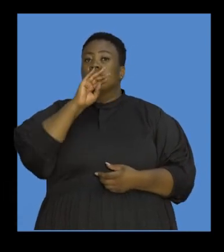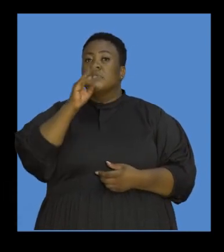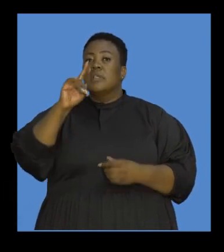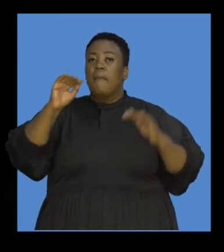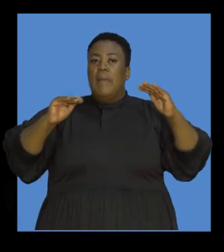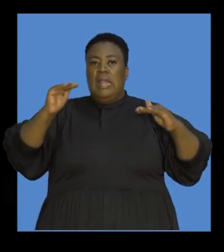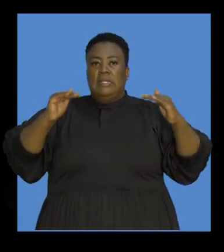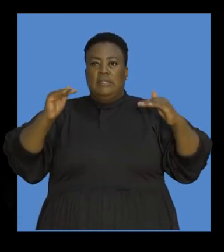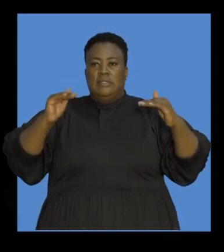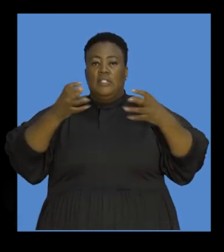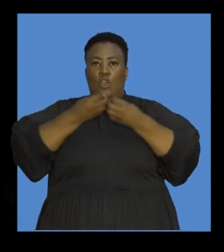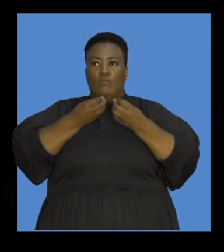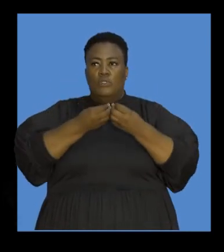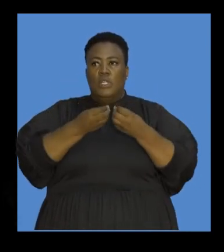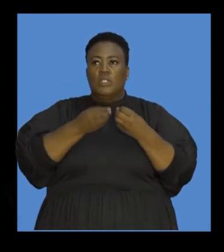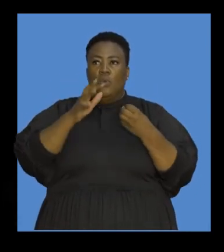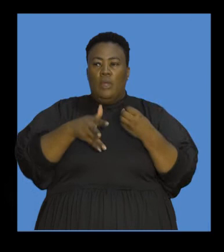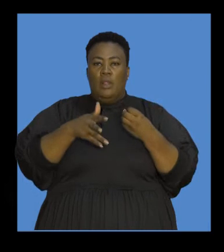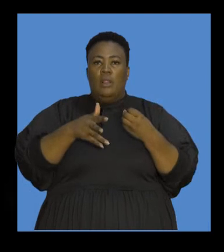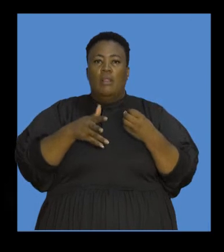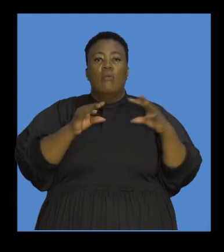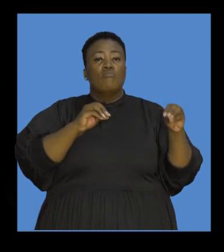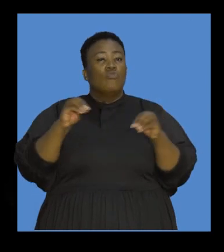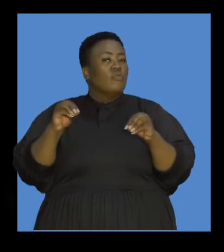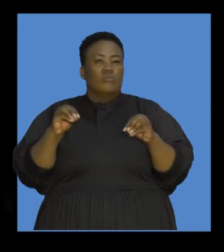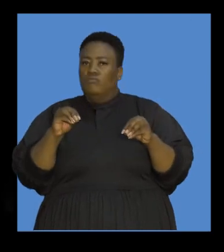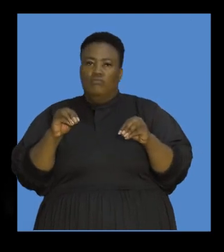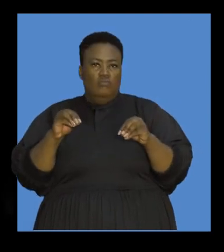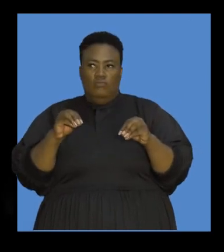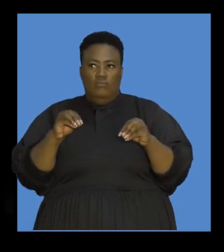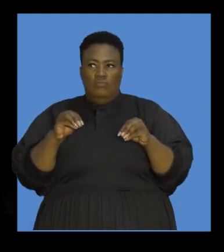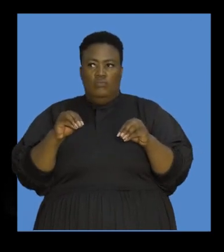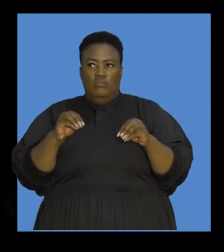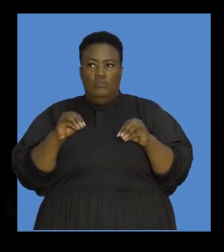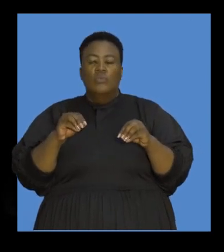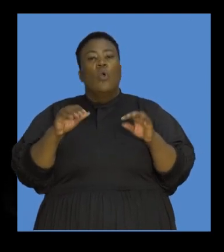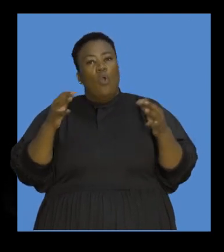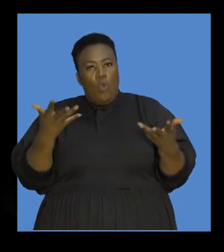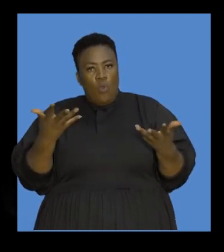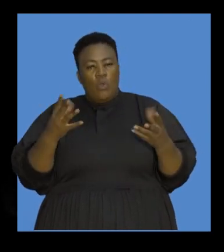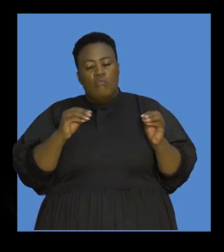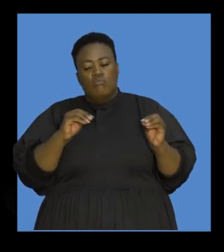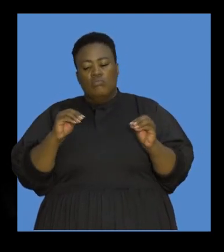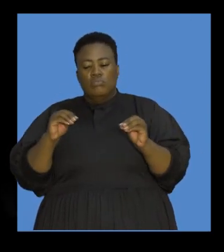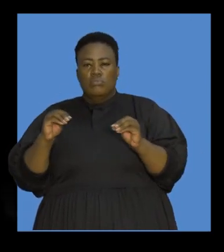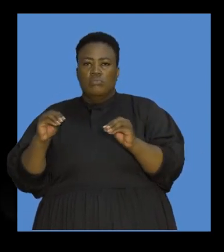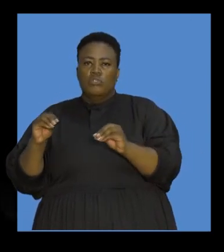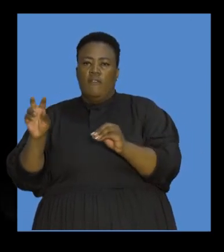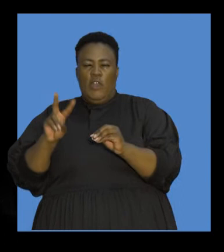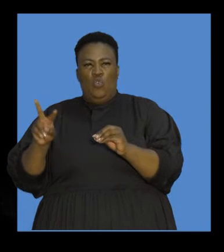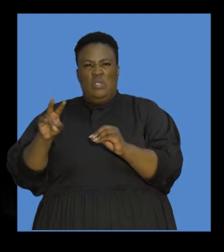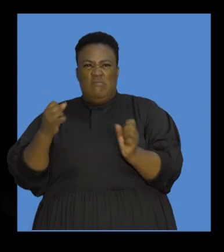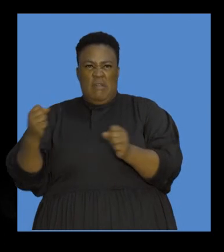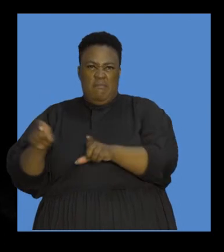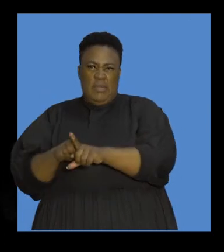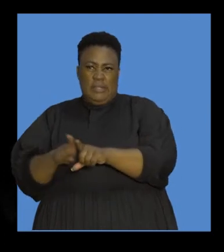the forces are balanced, and the object will either be stationary or move at constant